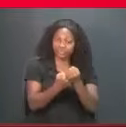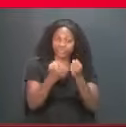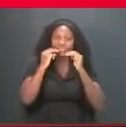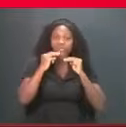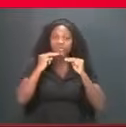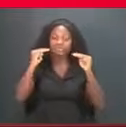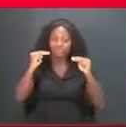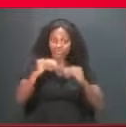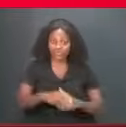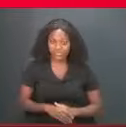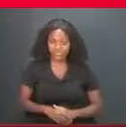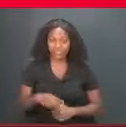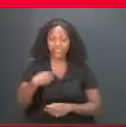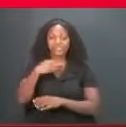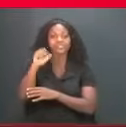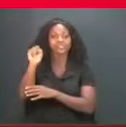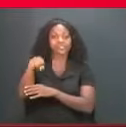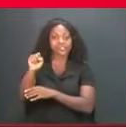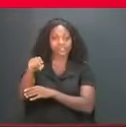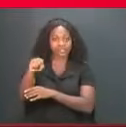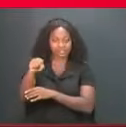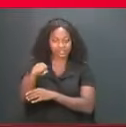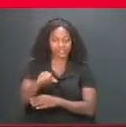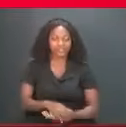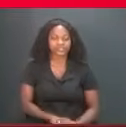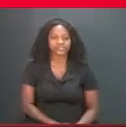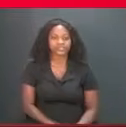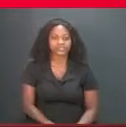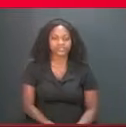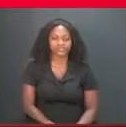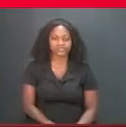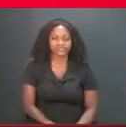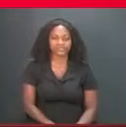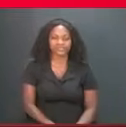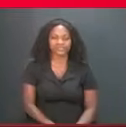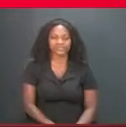motion, say aye.